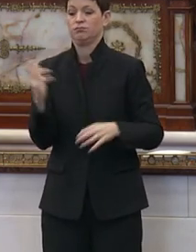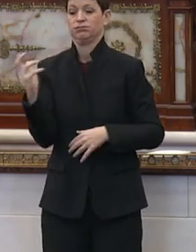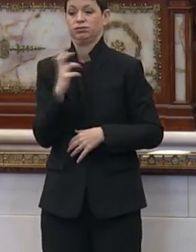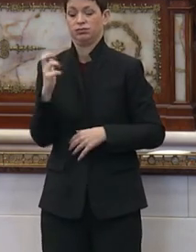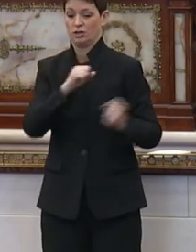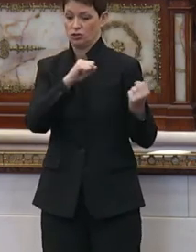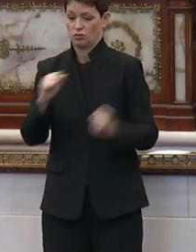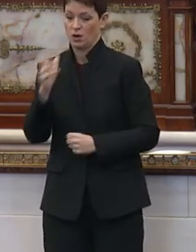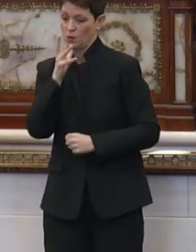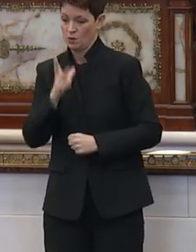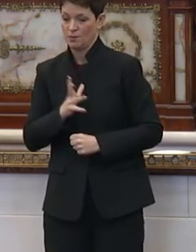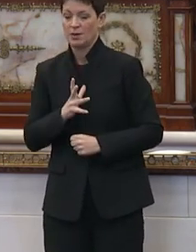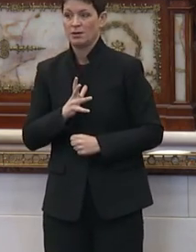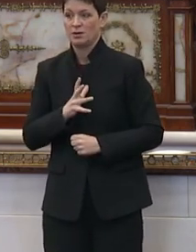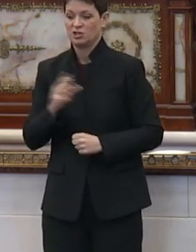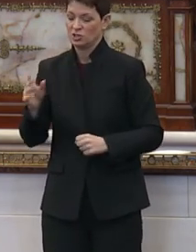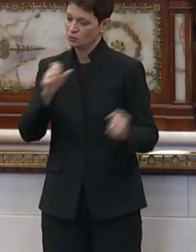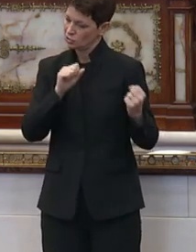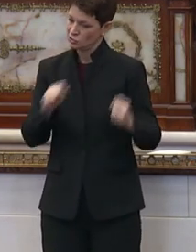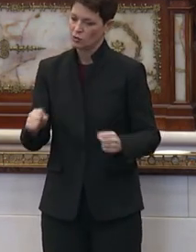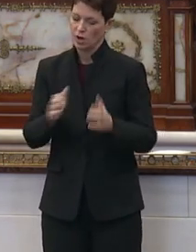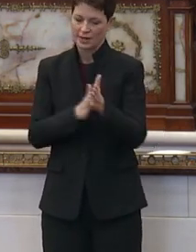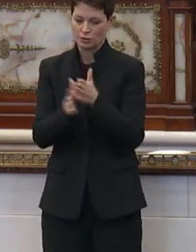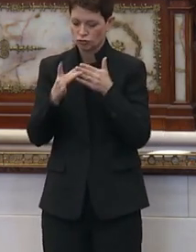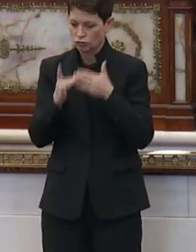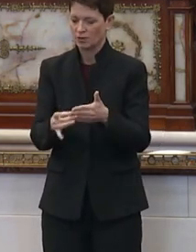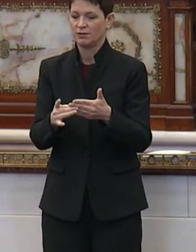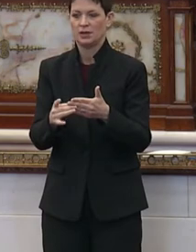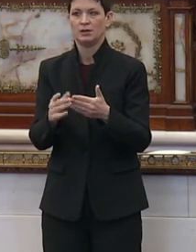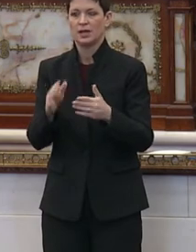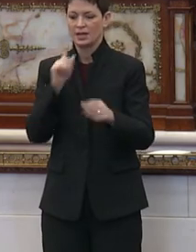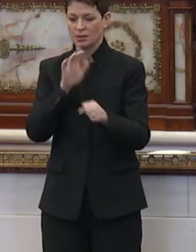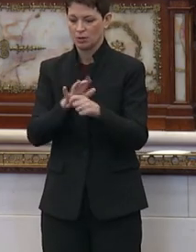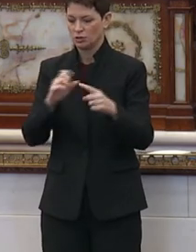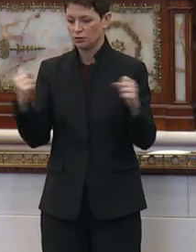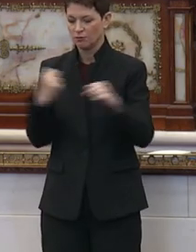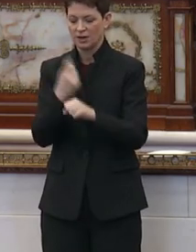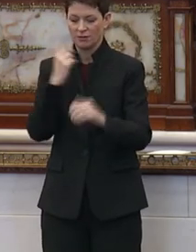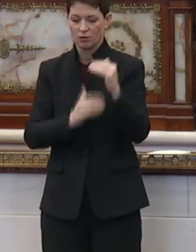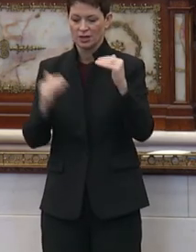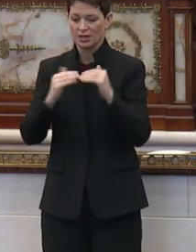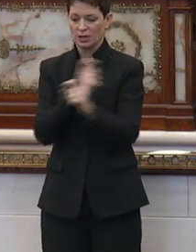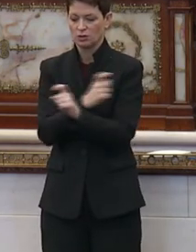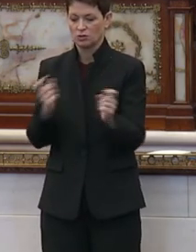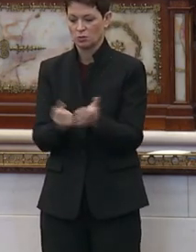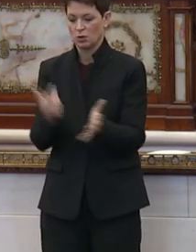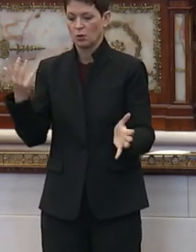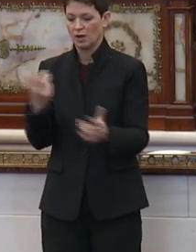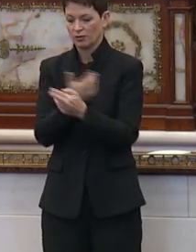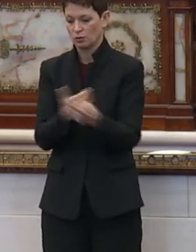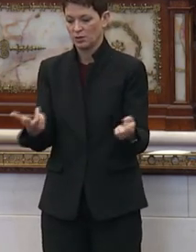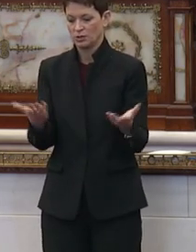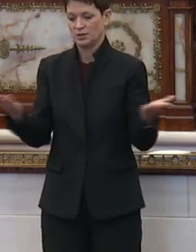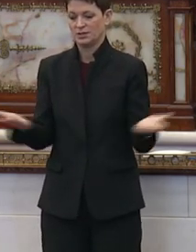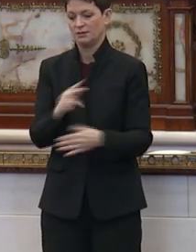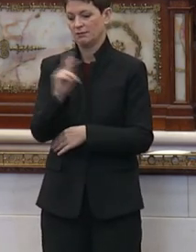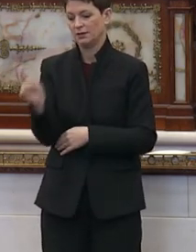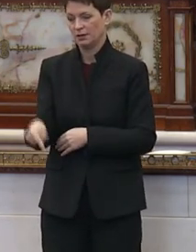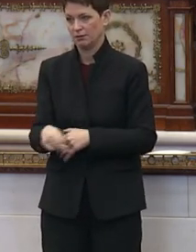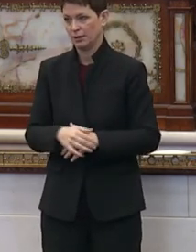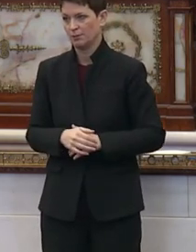with. She was fierce and driven and committed to fighting for equal distribution of wealth and resources in